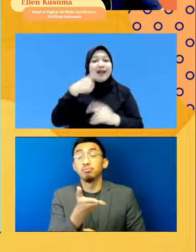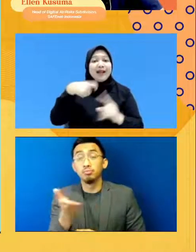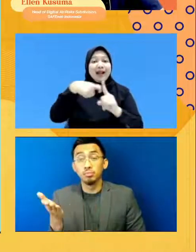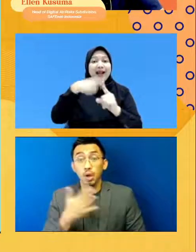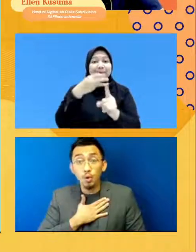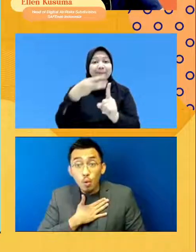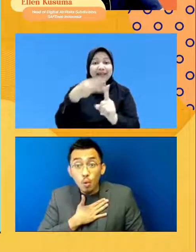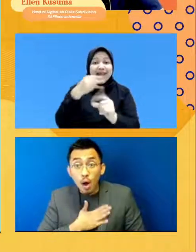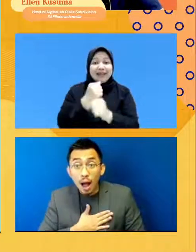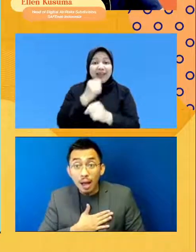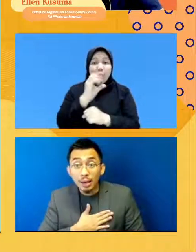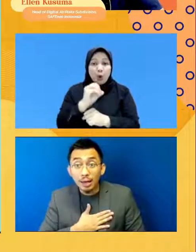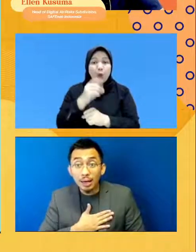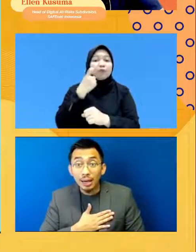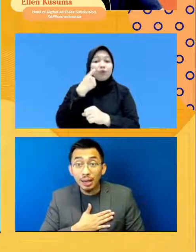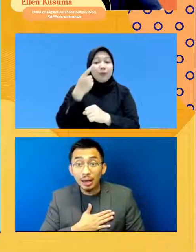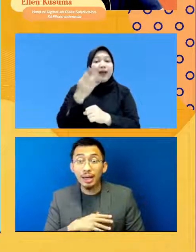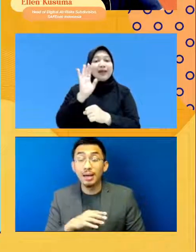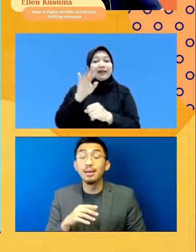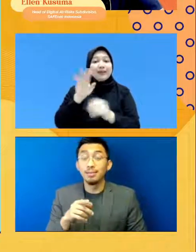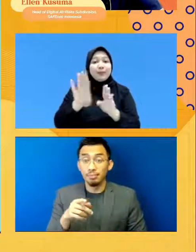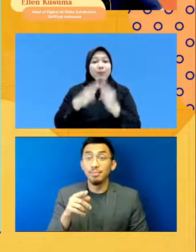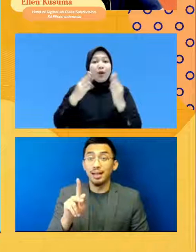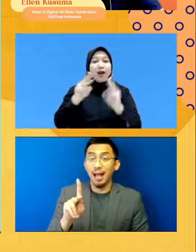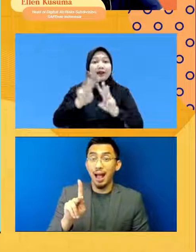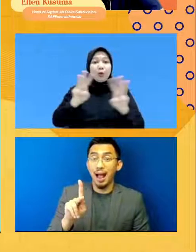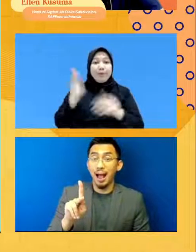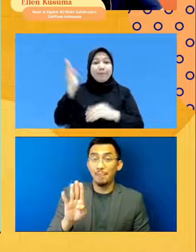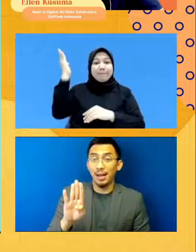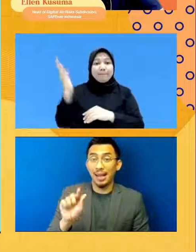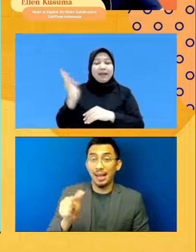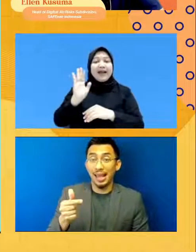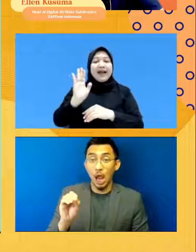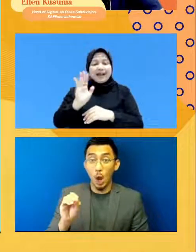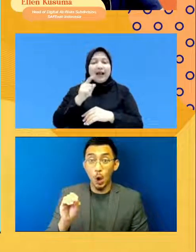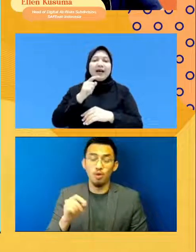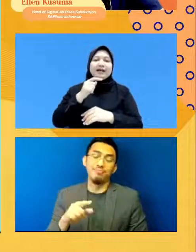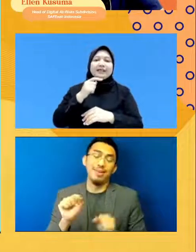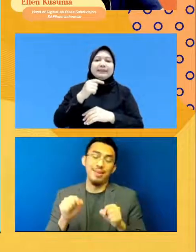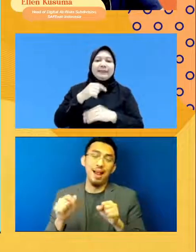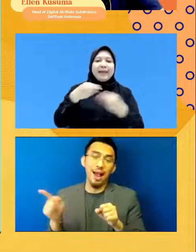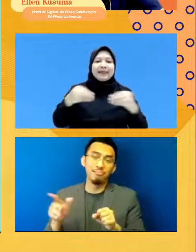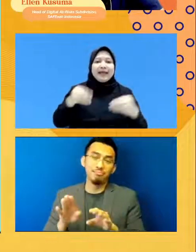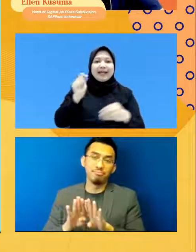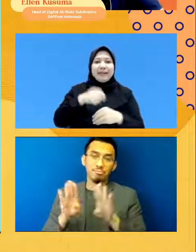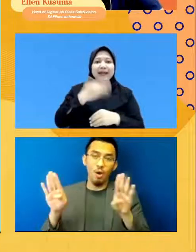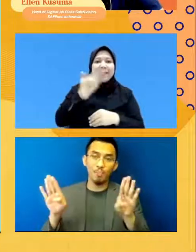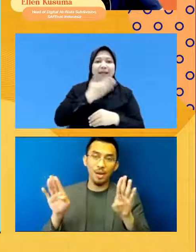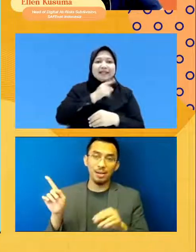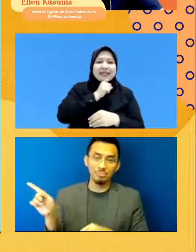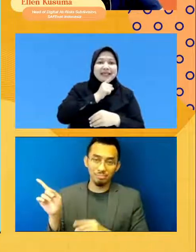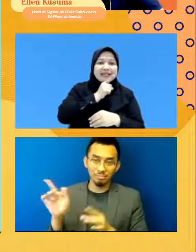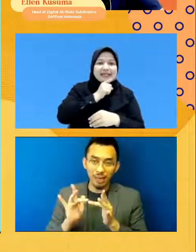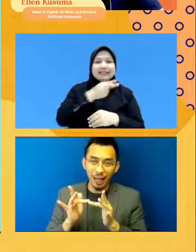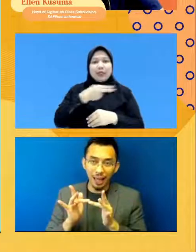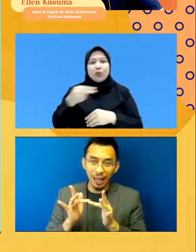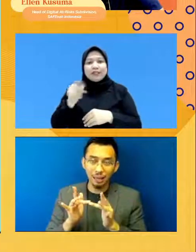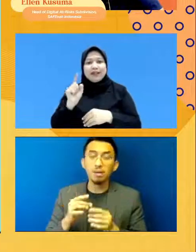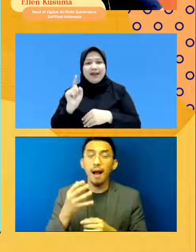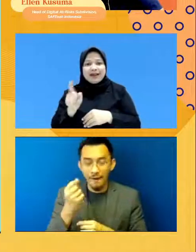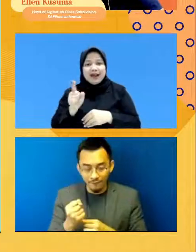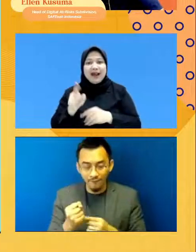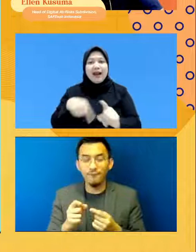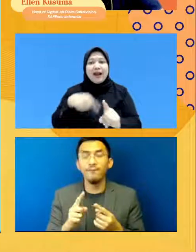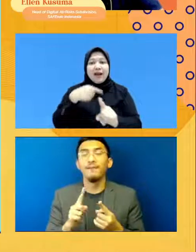our library. We have some resources in English, also in Indonesia, or you could also, if you